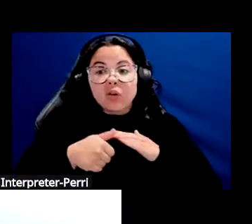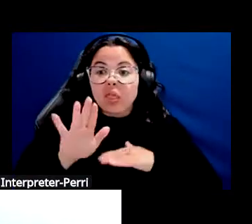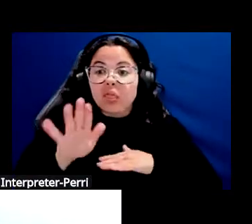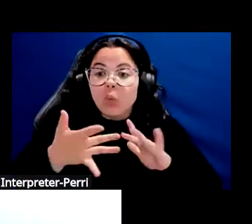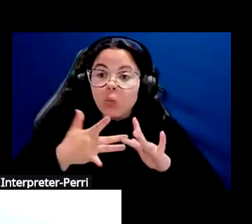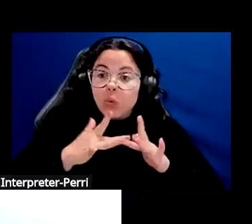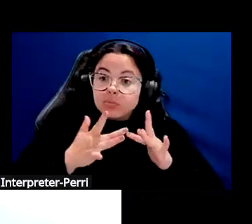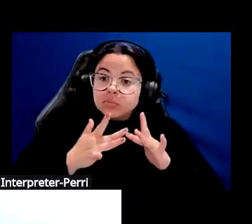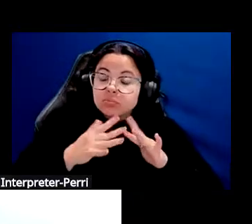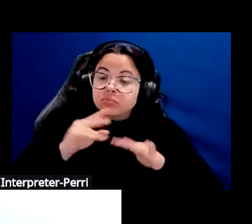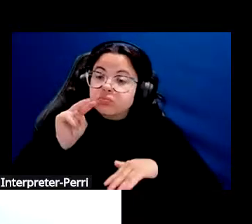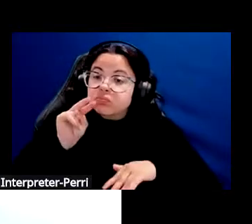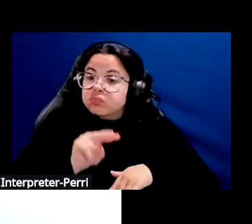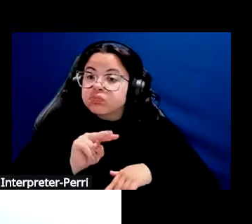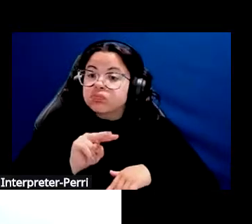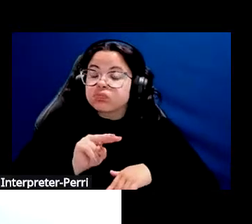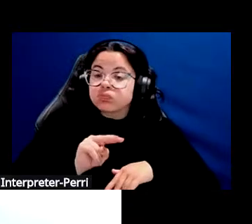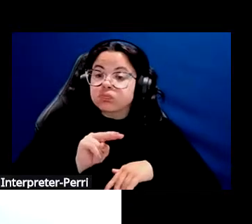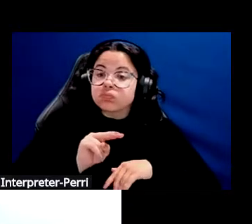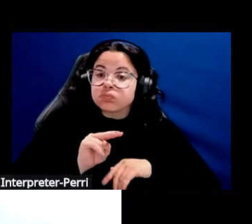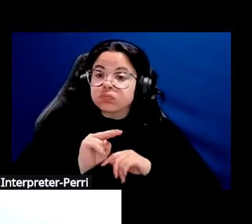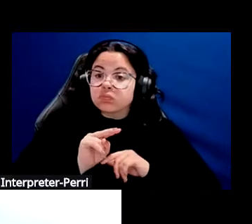website and look under